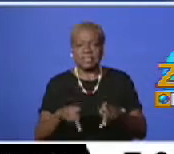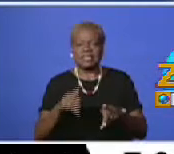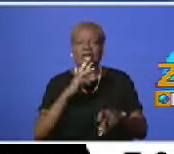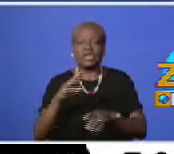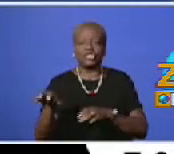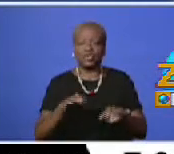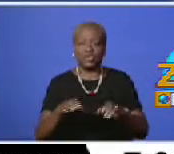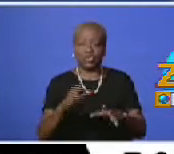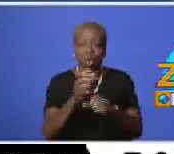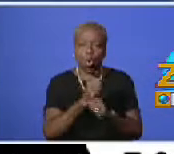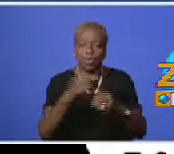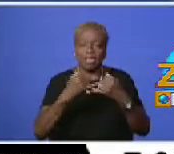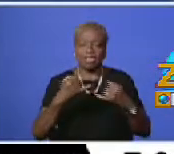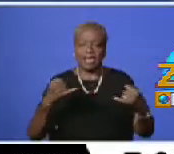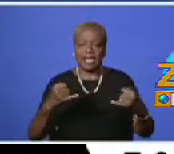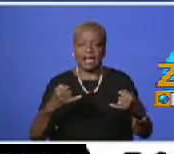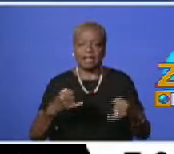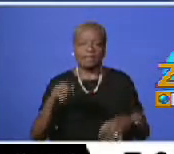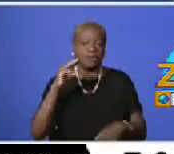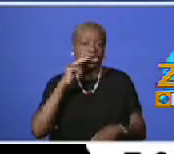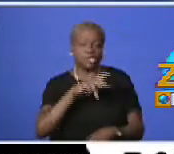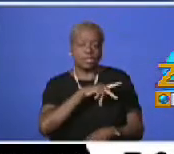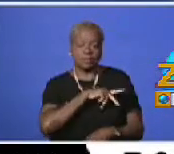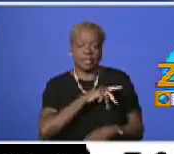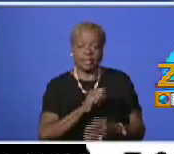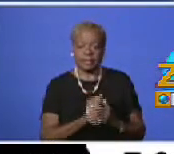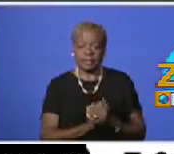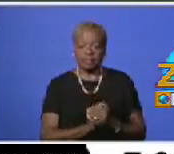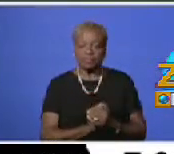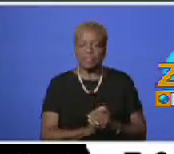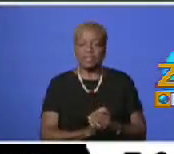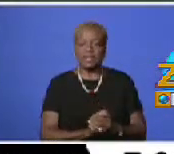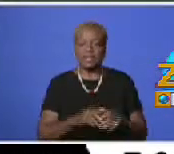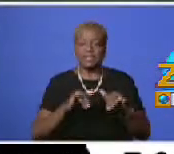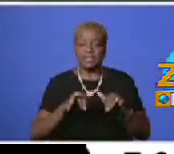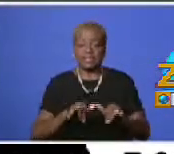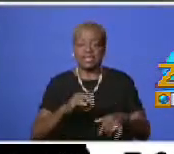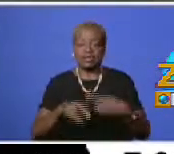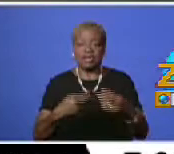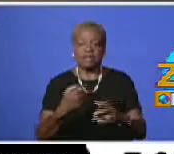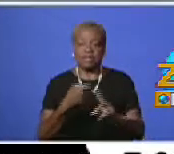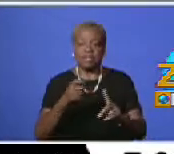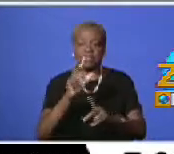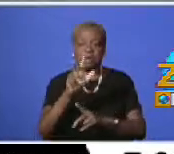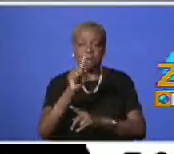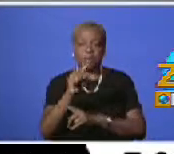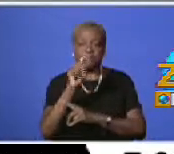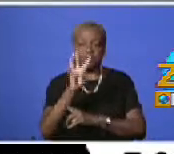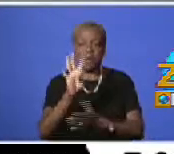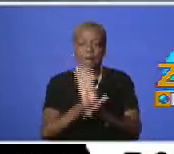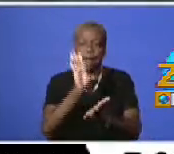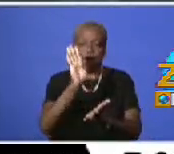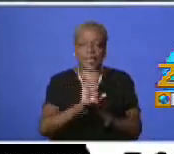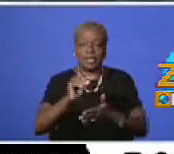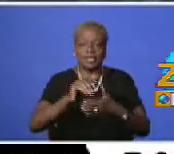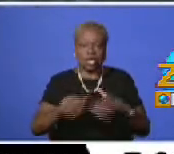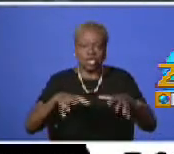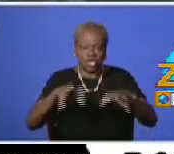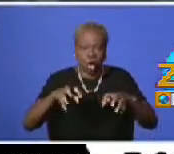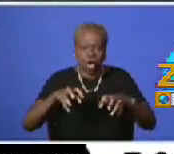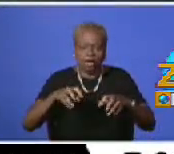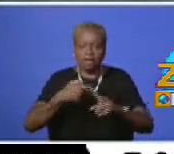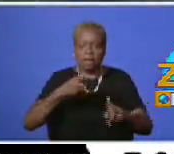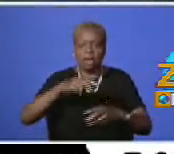to hold the line. Here's Mukesh Lapinder. Still reeling from the $3.4 billion shock of last year's